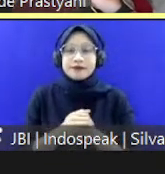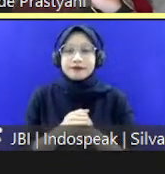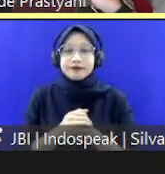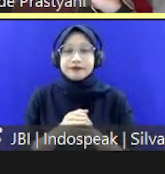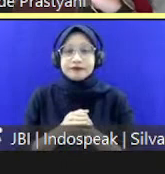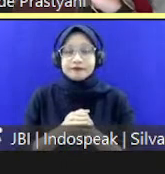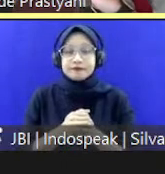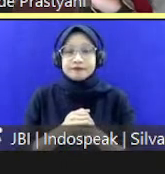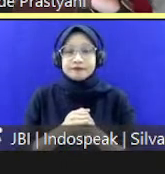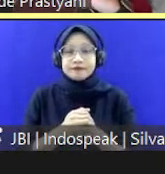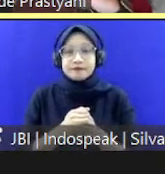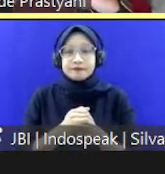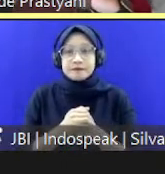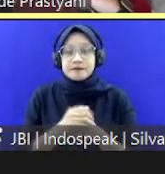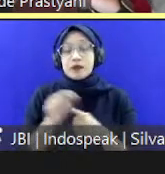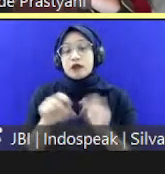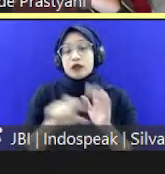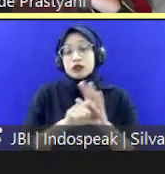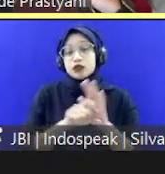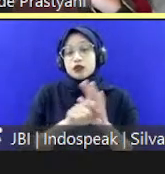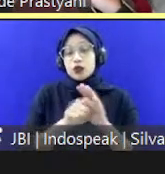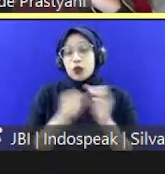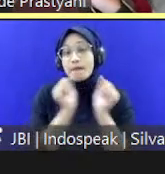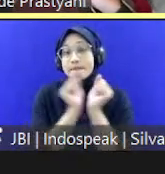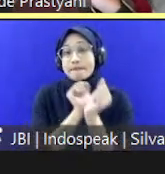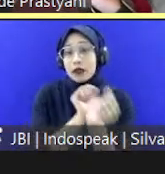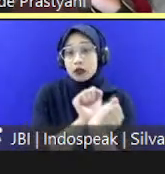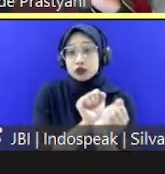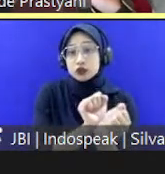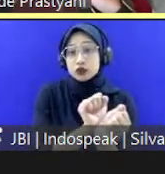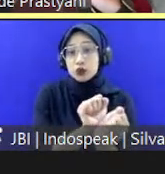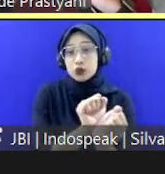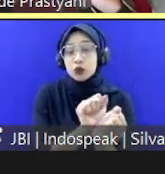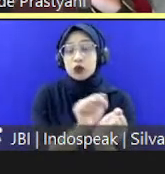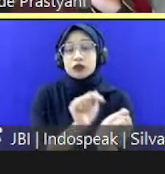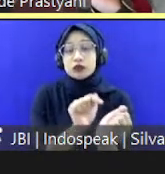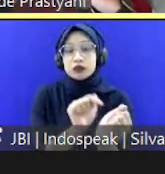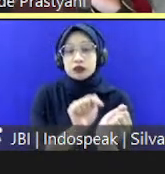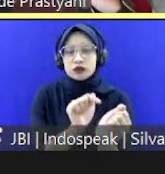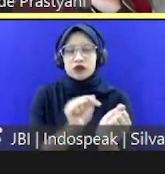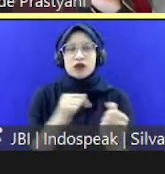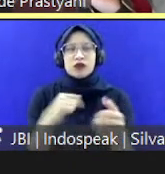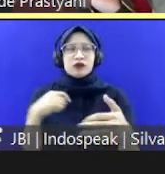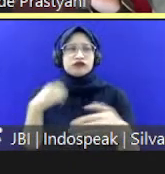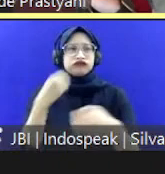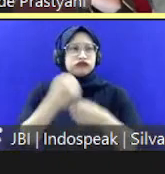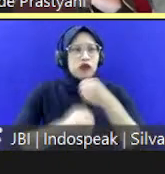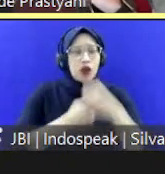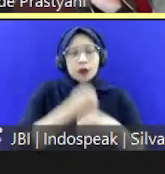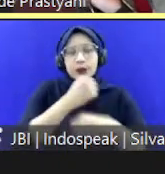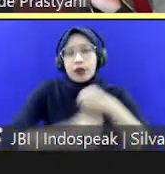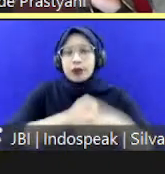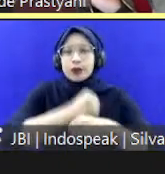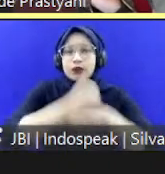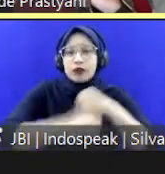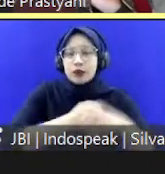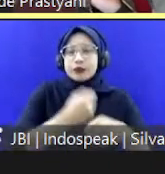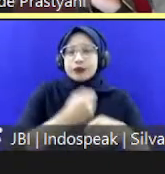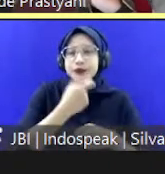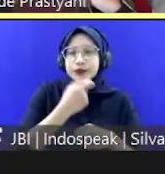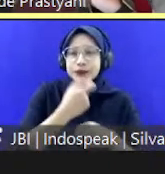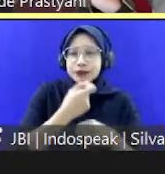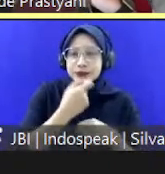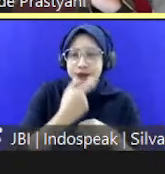experience. For instance, this Pasung that we witnessed, after a year of medication, he was still experiencing symptoms